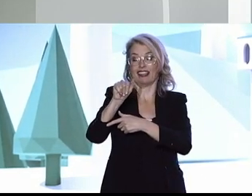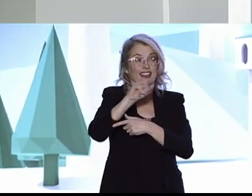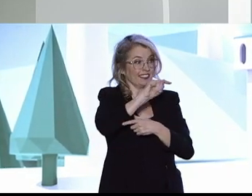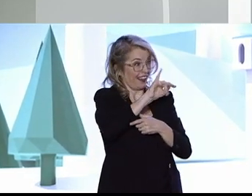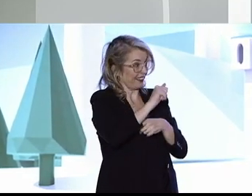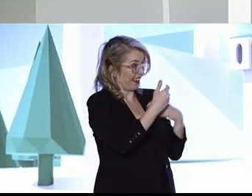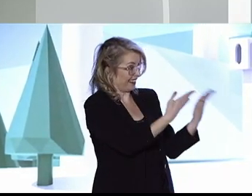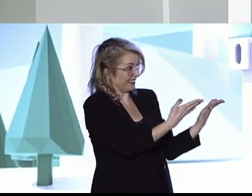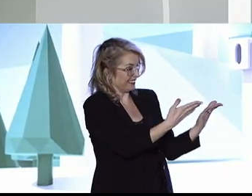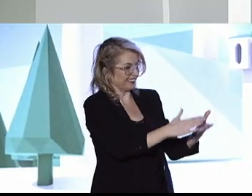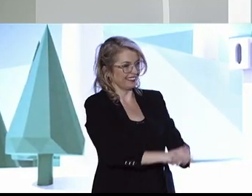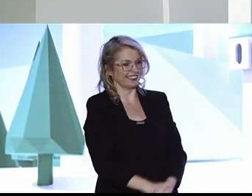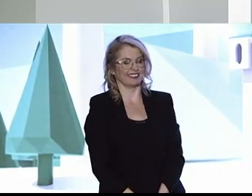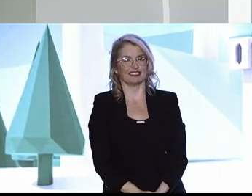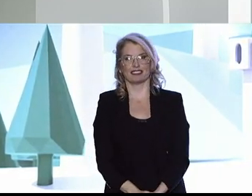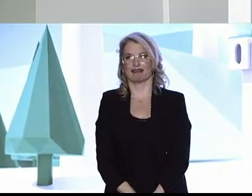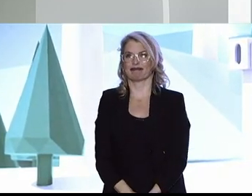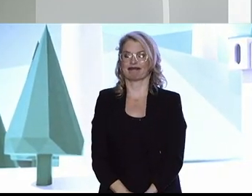Tanya?